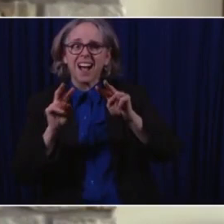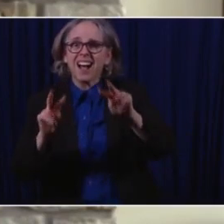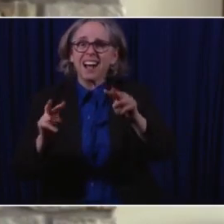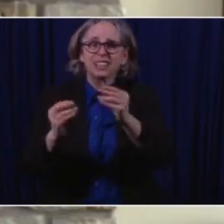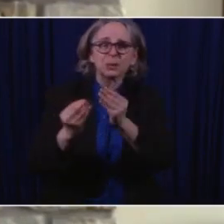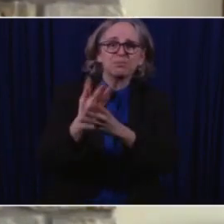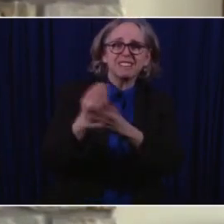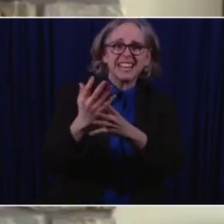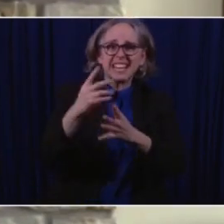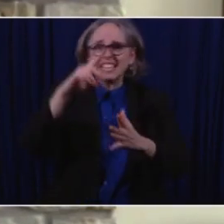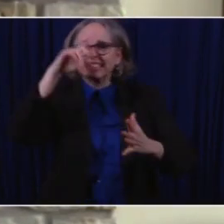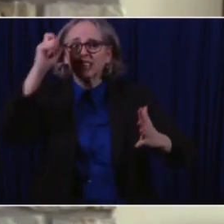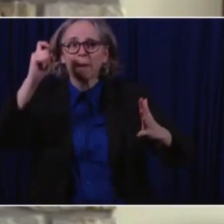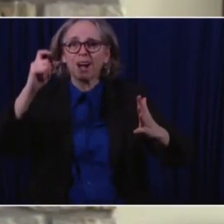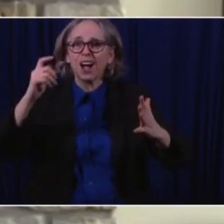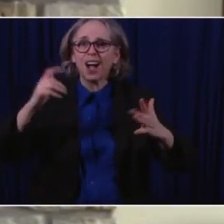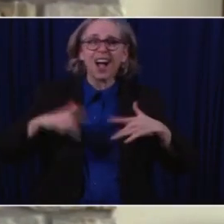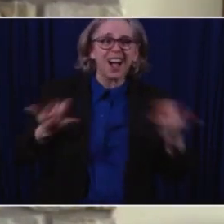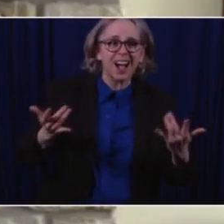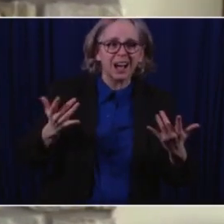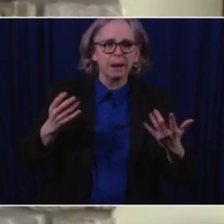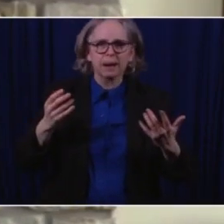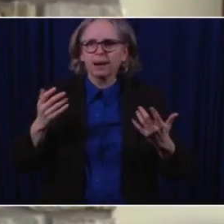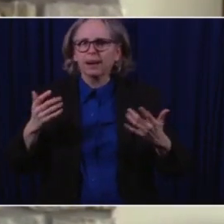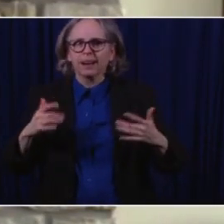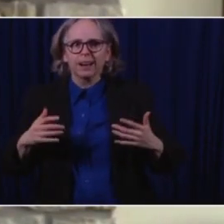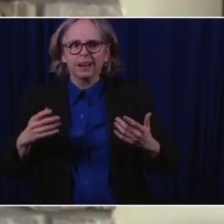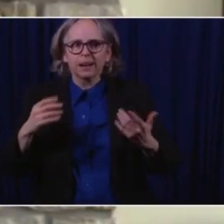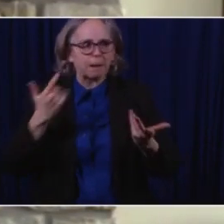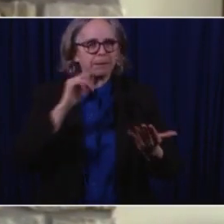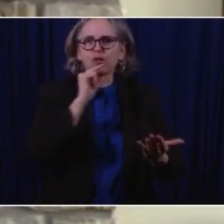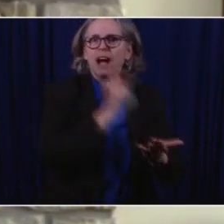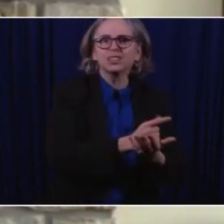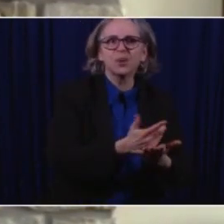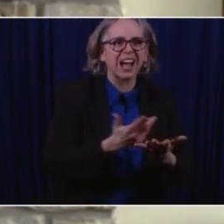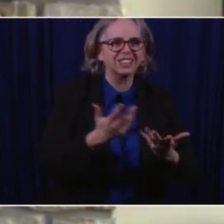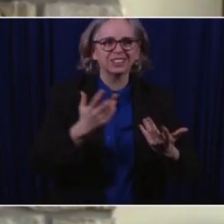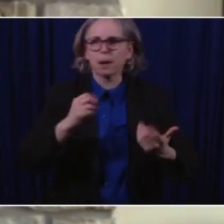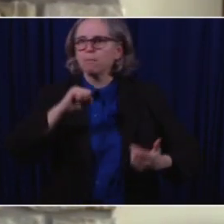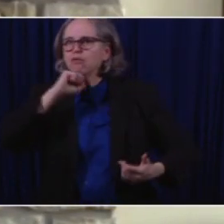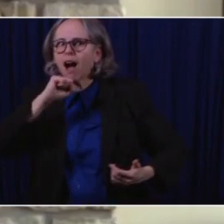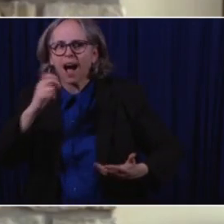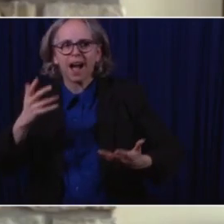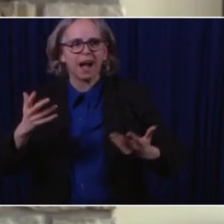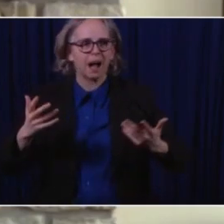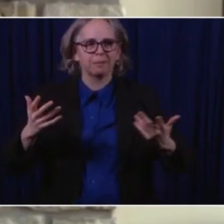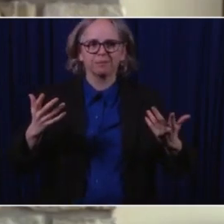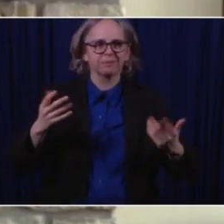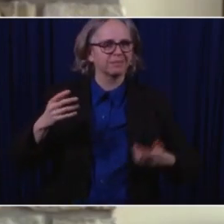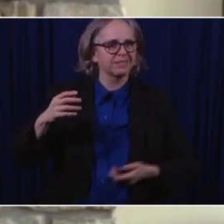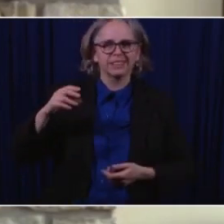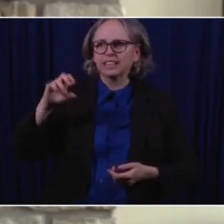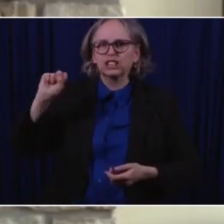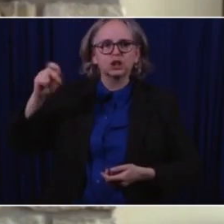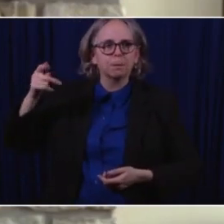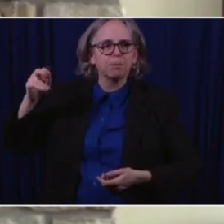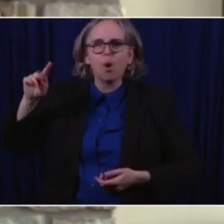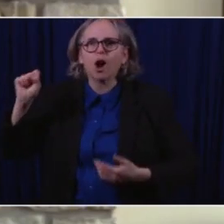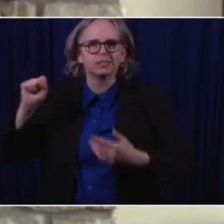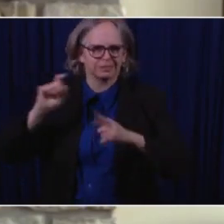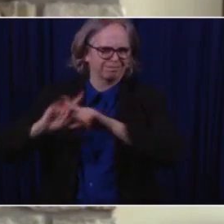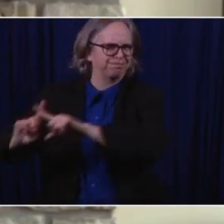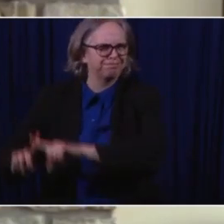graduation, prom, sporting events, and we're getting a lot of requests and a